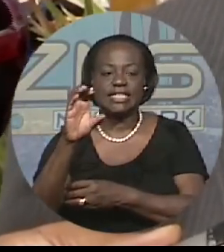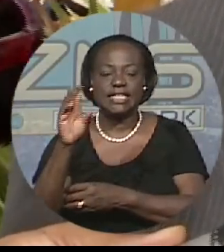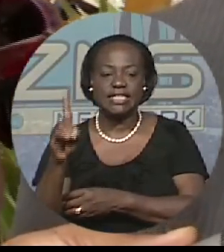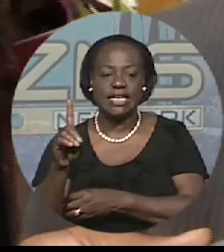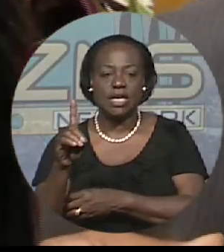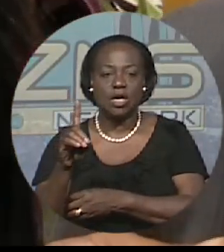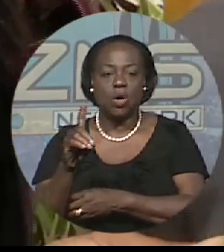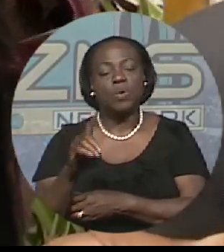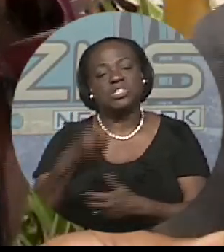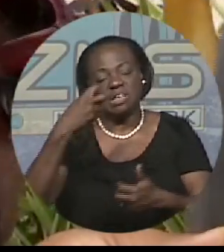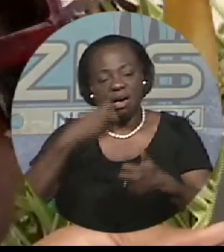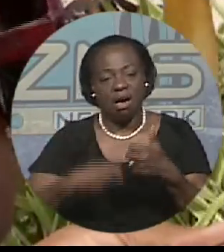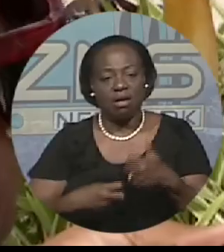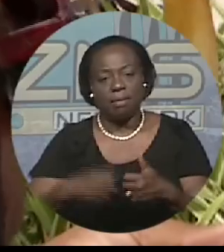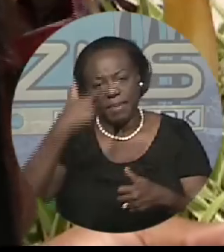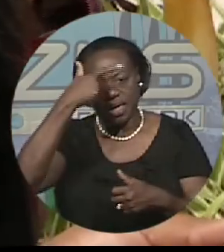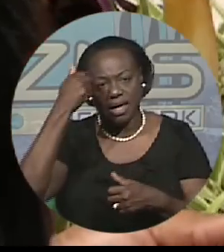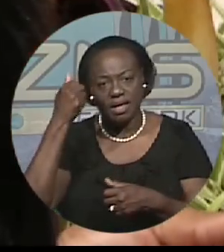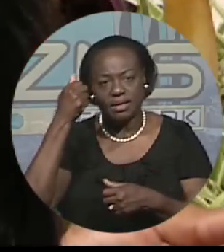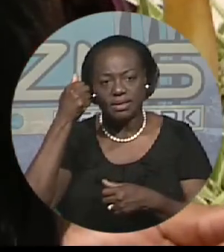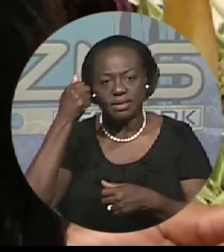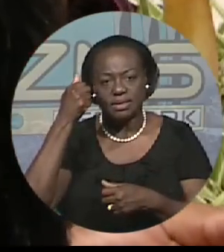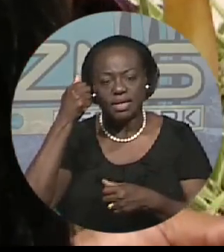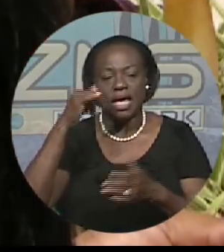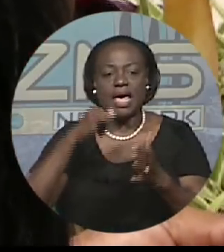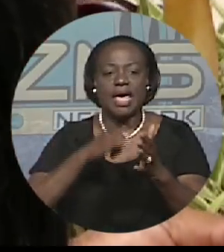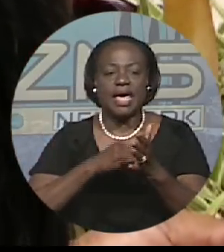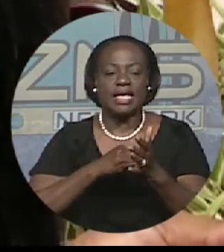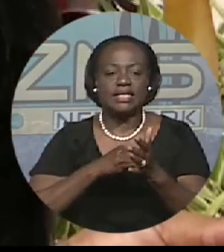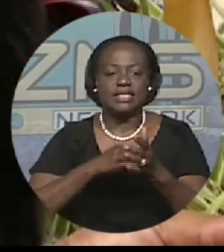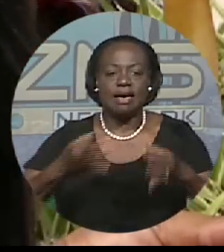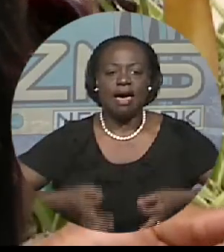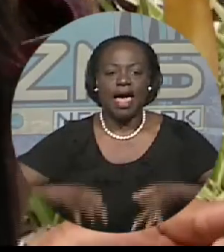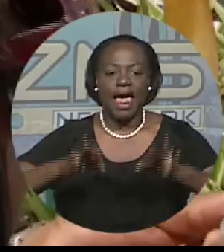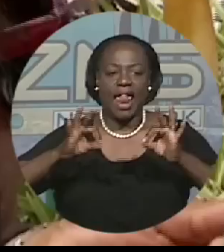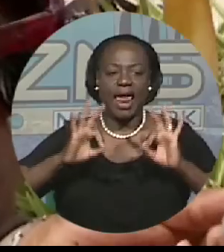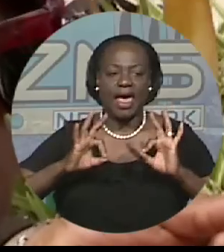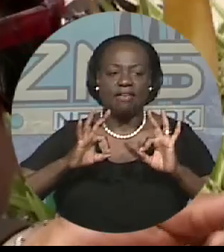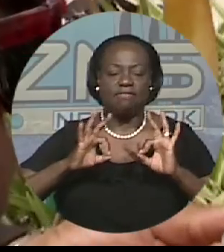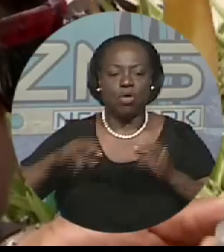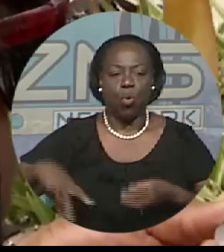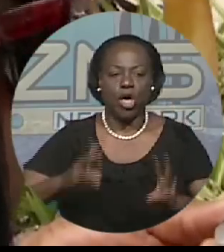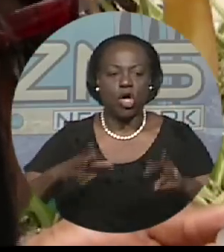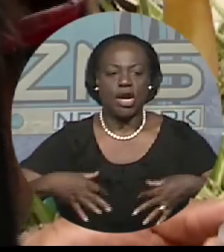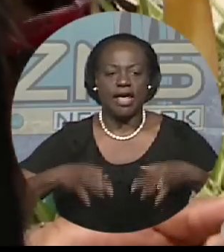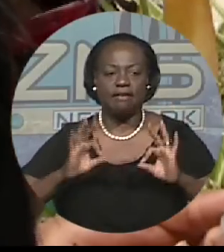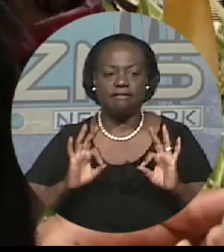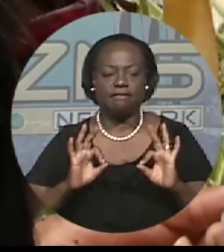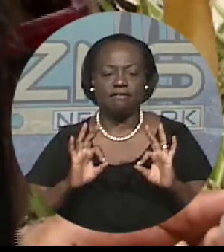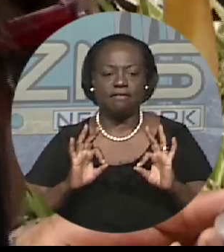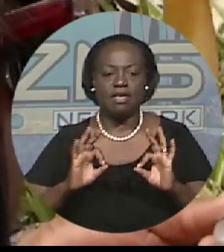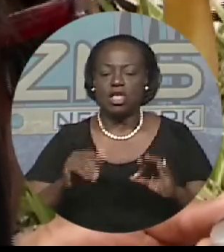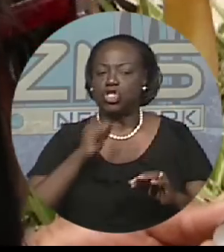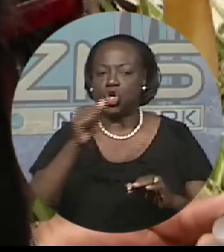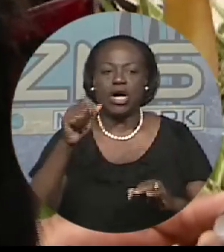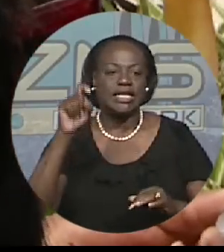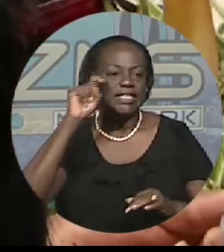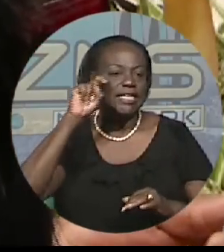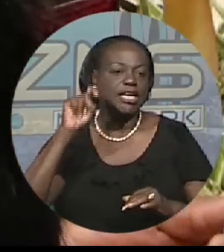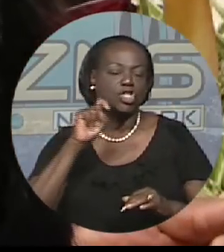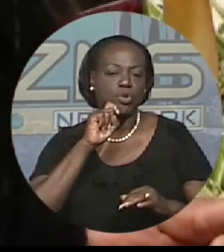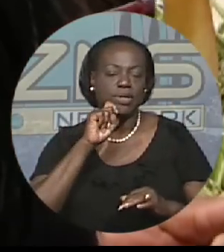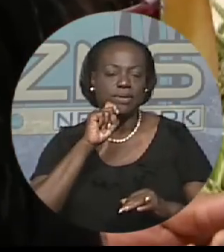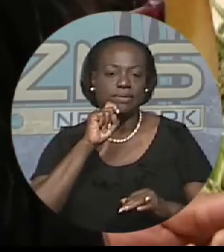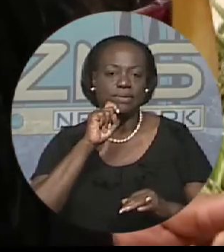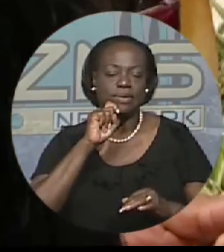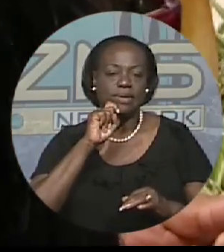more complicated because it's also lifestyle, but it's in a different sense. It's not sexual. And these